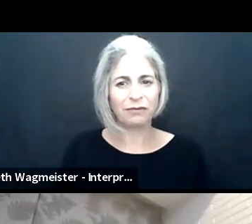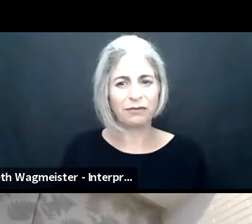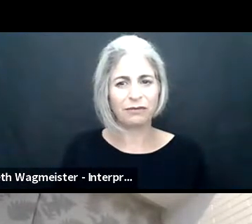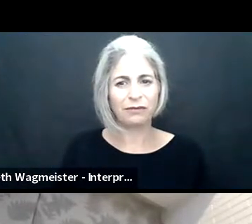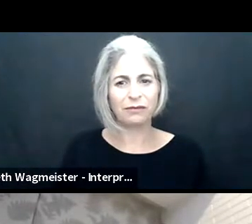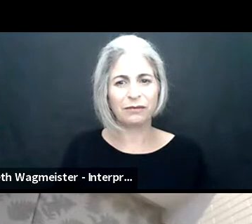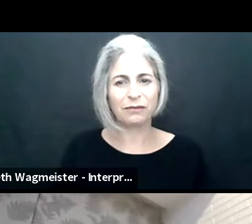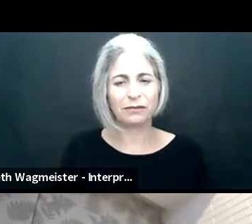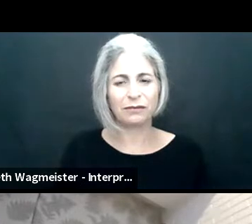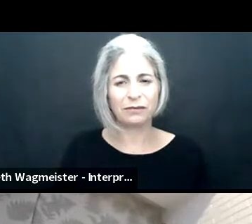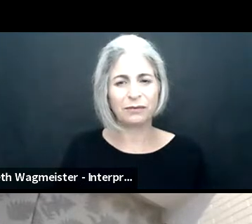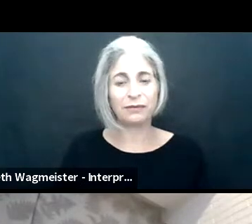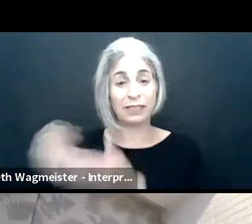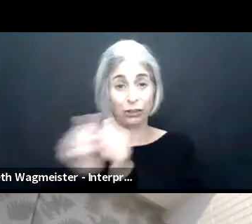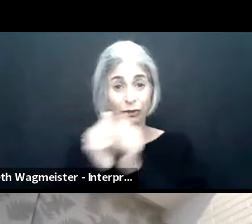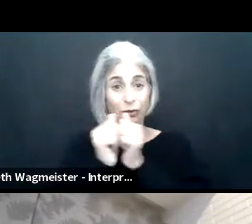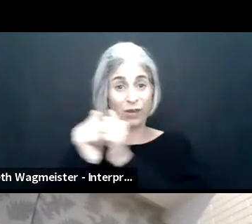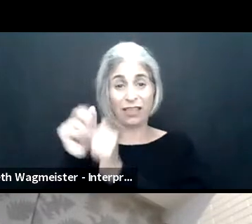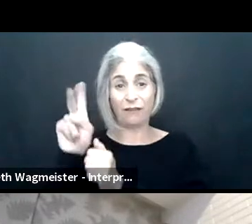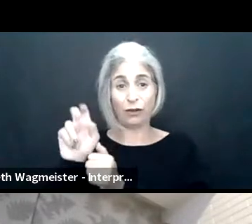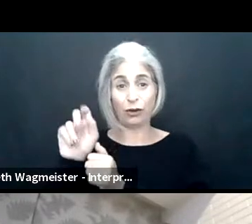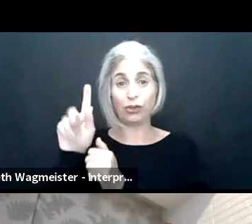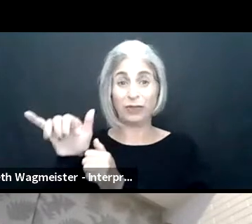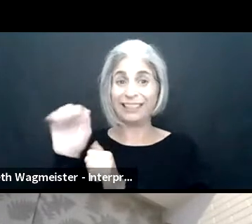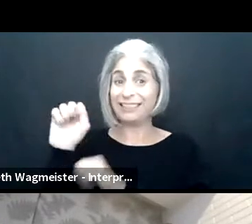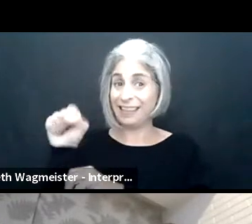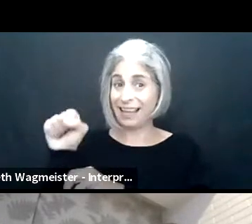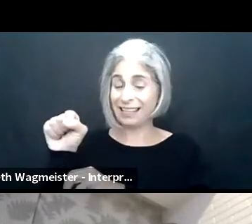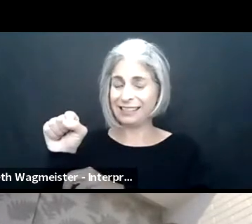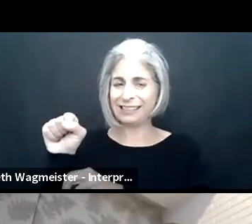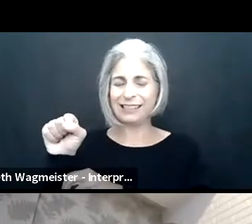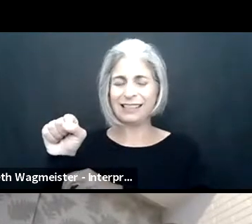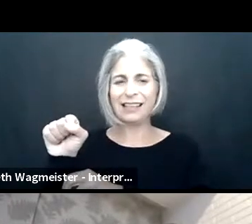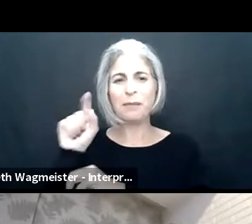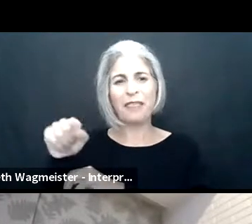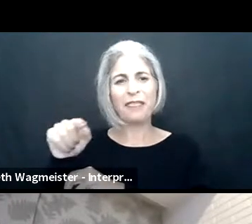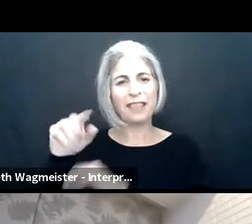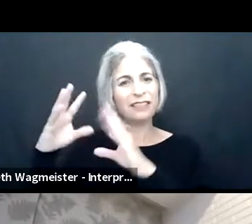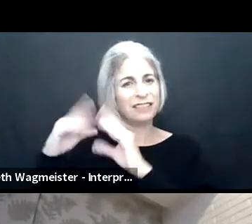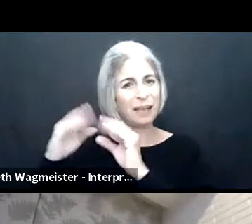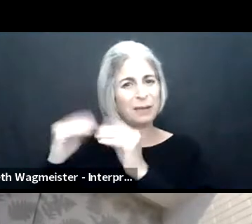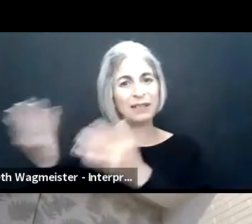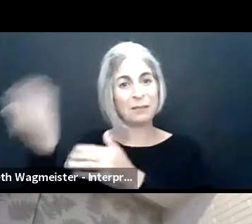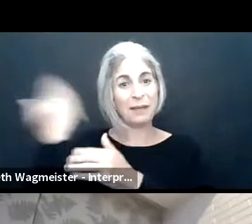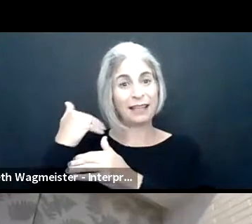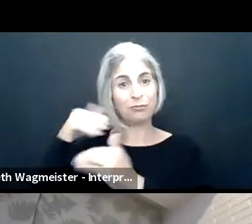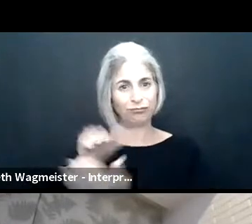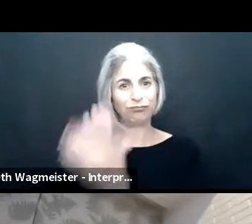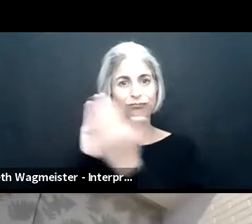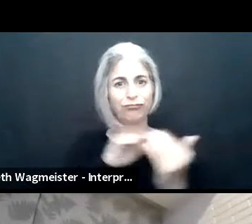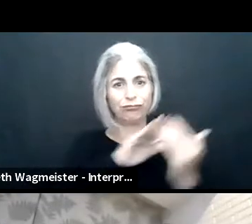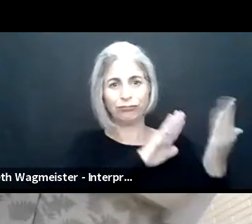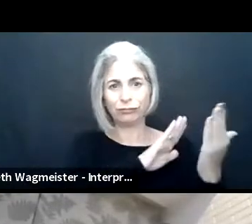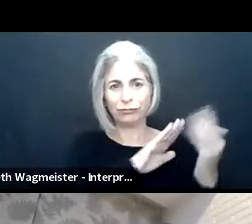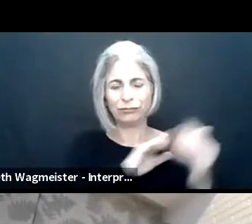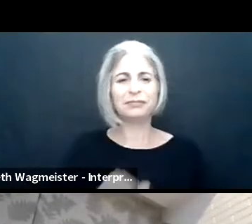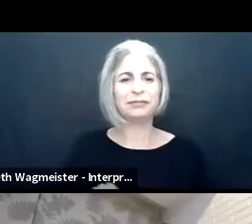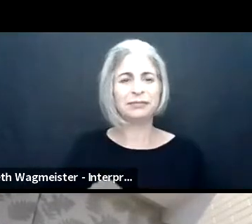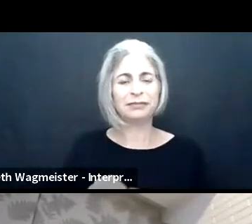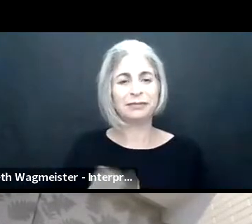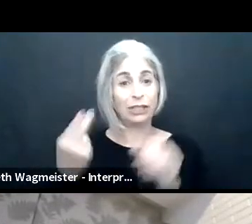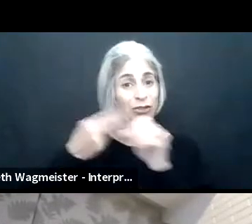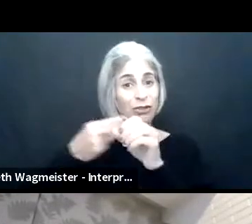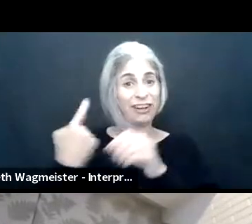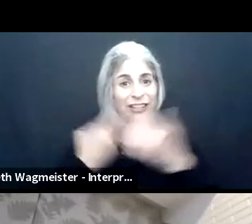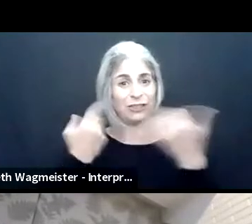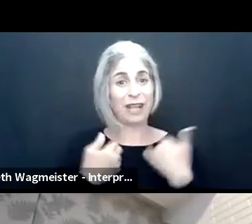While we're together virtually today, our M-Enabling Summit in the past has been in person. Join us today